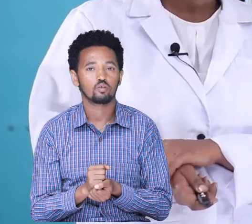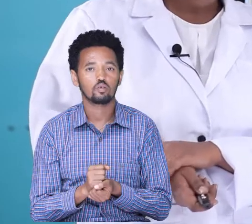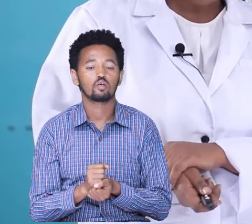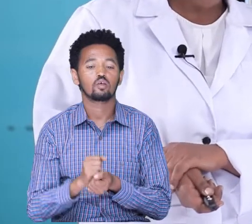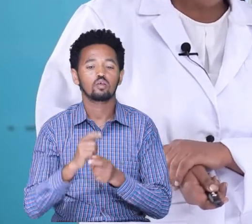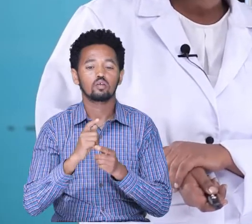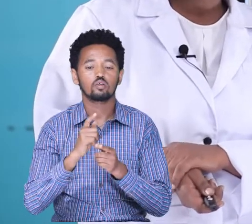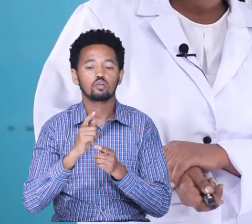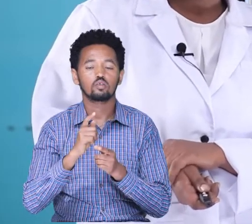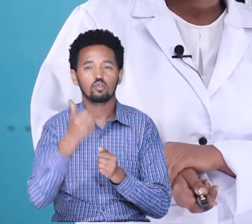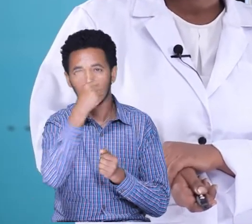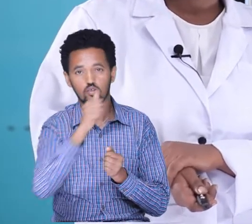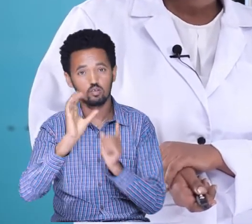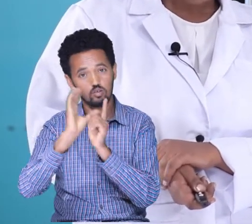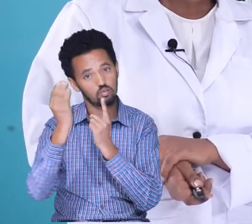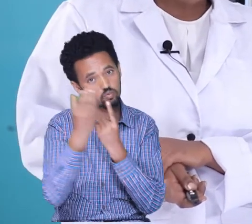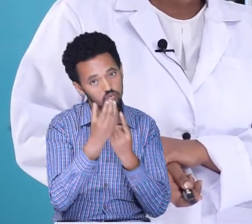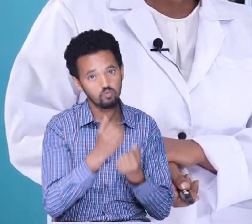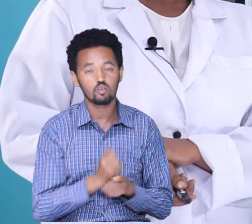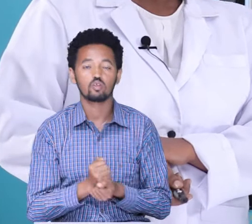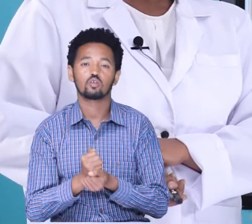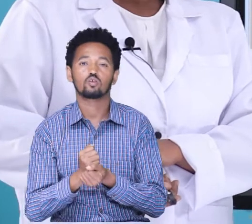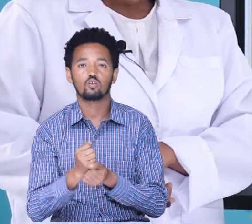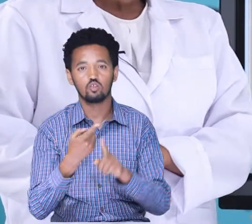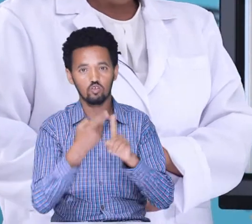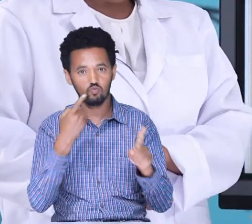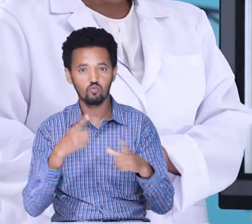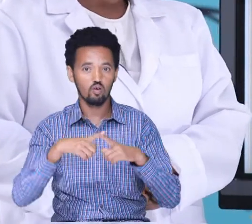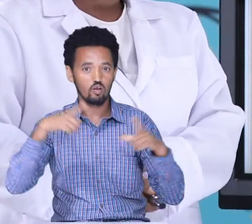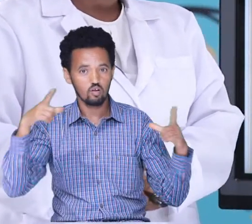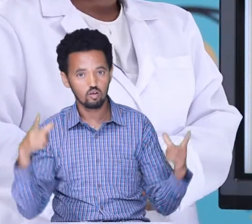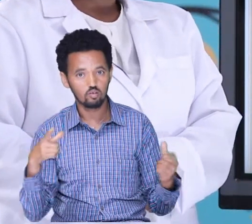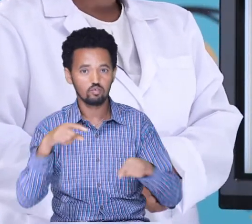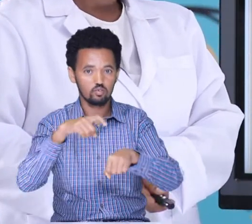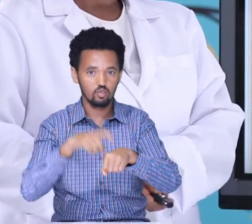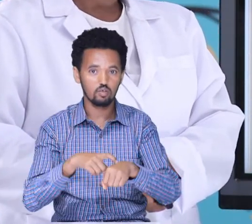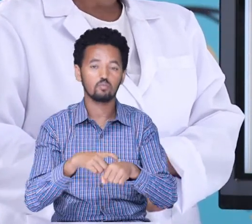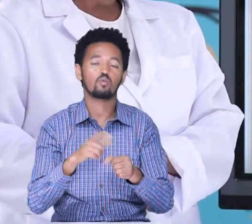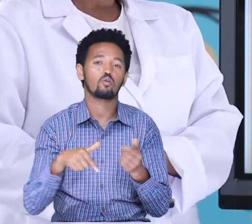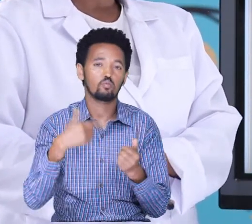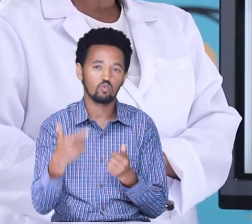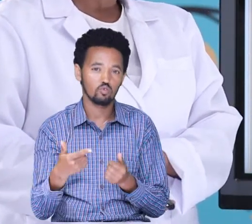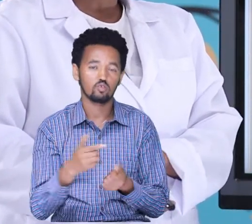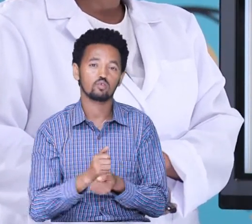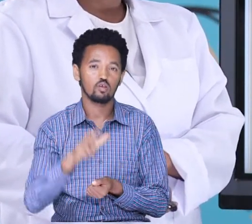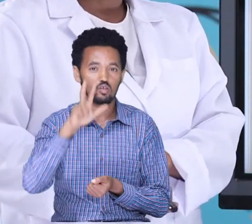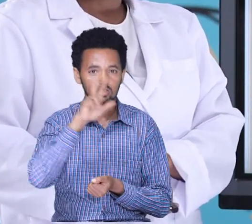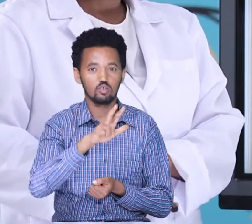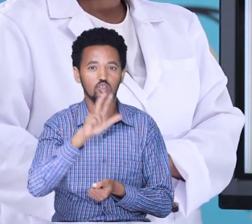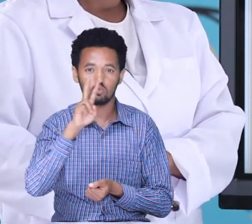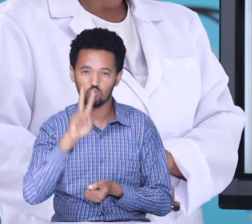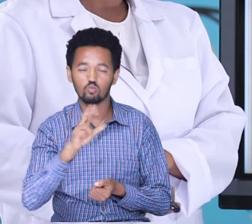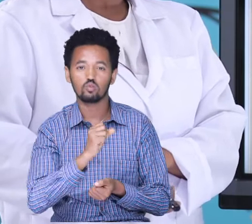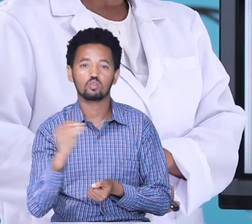Climate is an atmospheric condition for long period of time, almost for 13 to 35